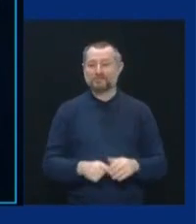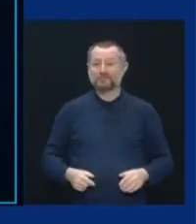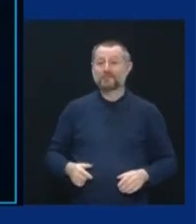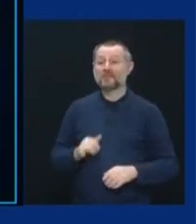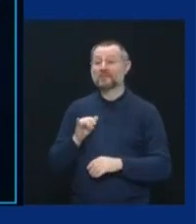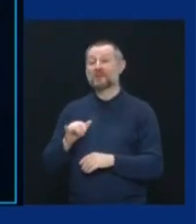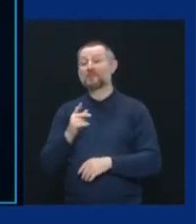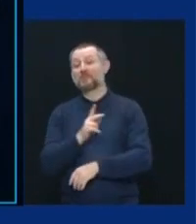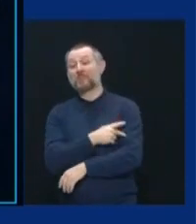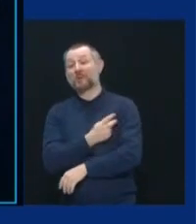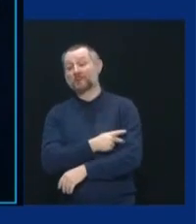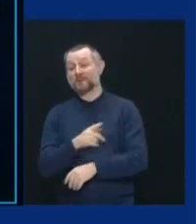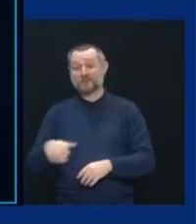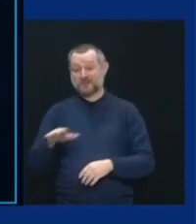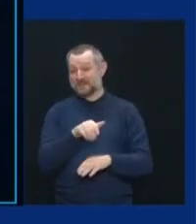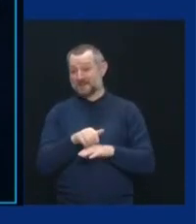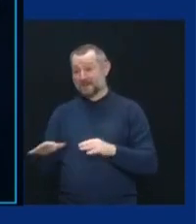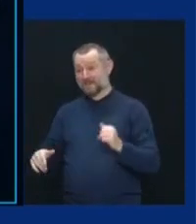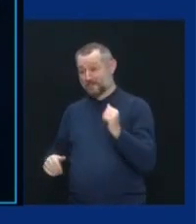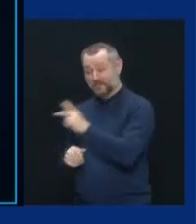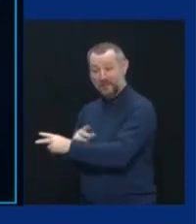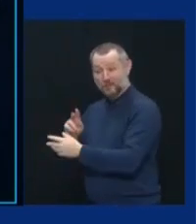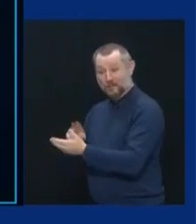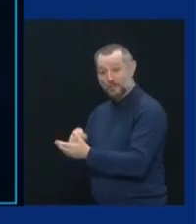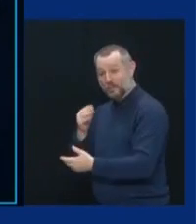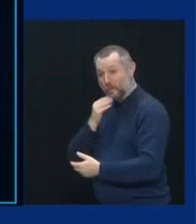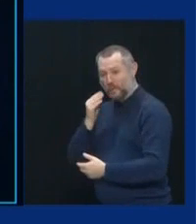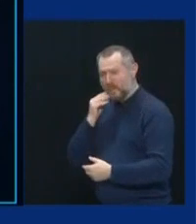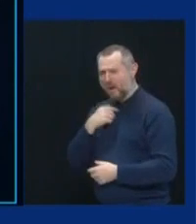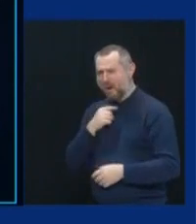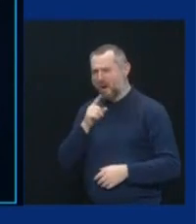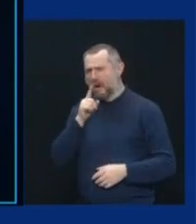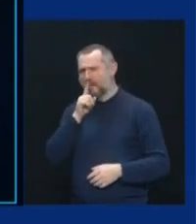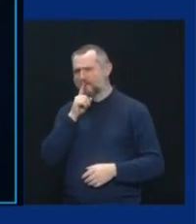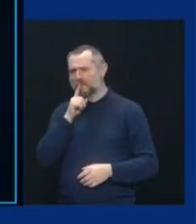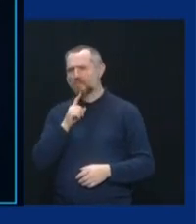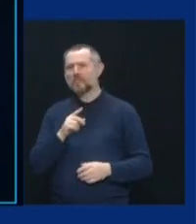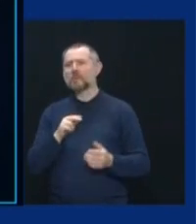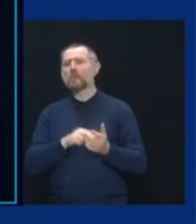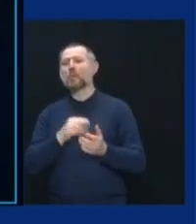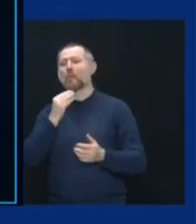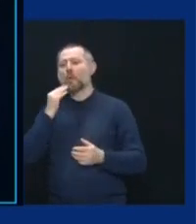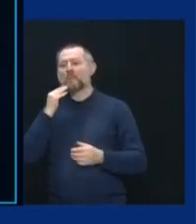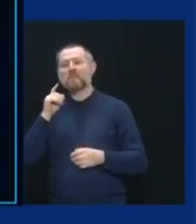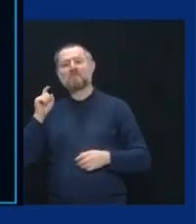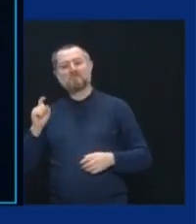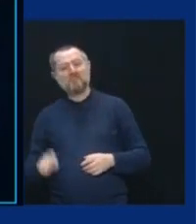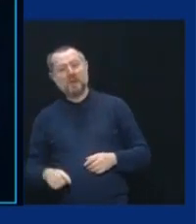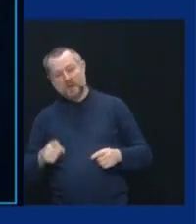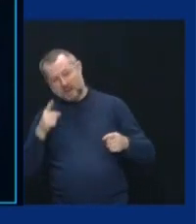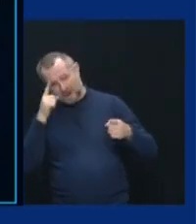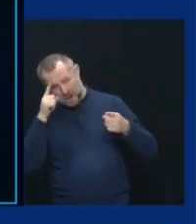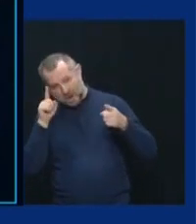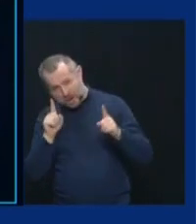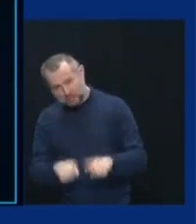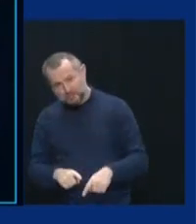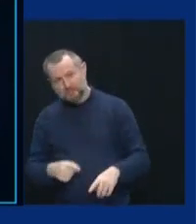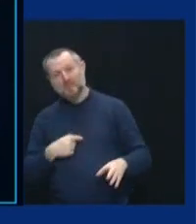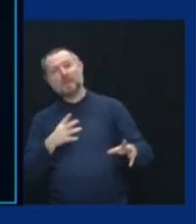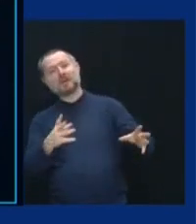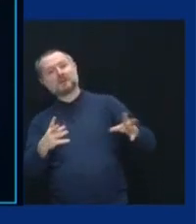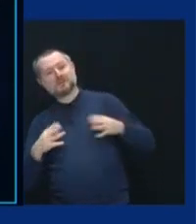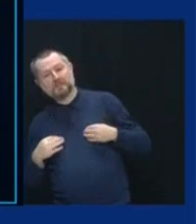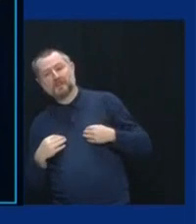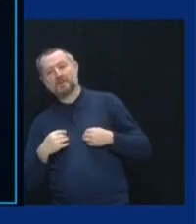sent to nursing homes. The nursing home had to agree that they could care